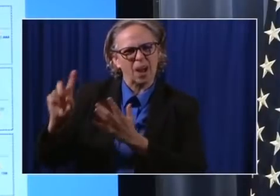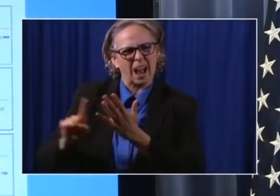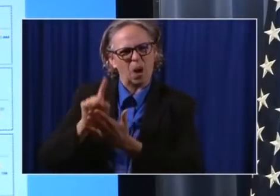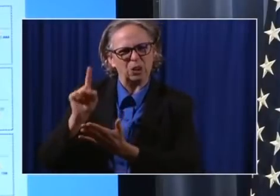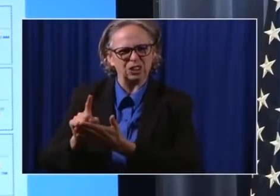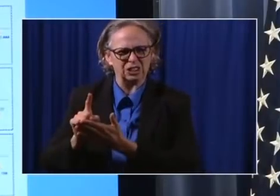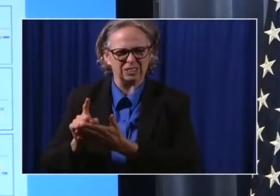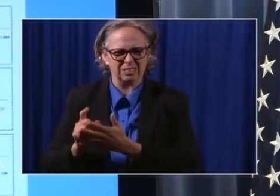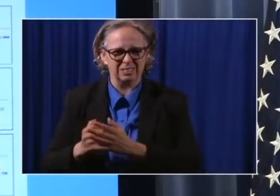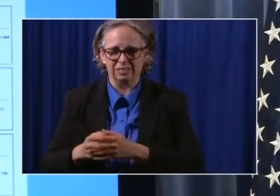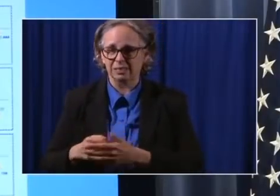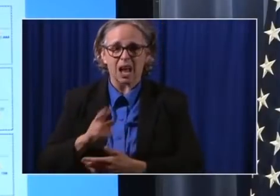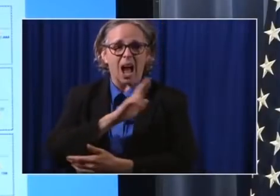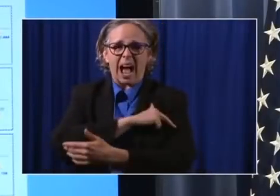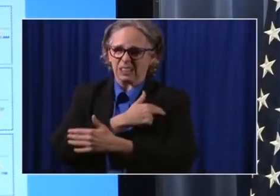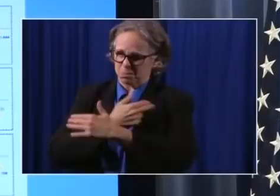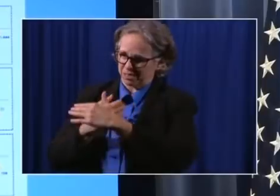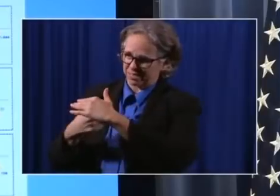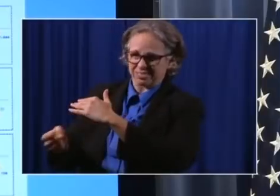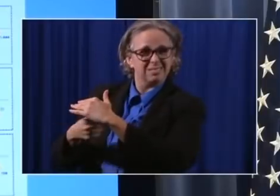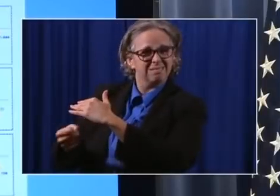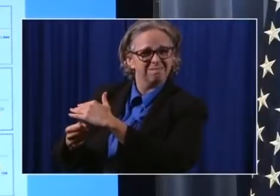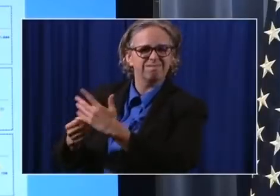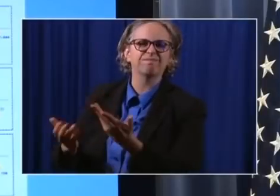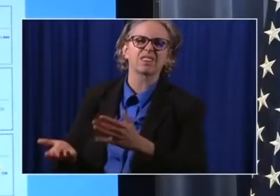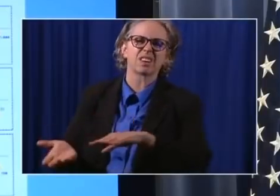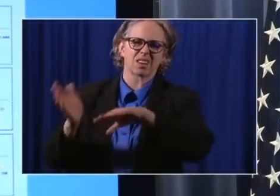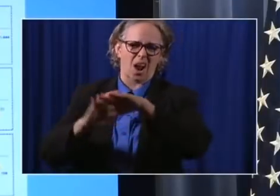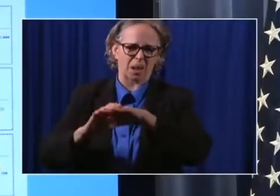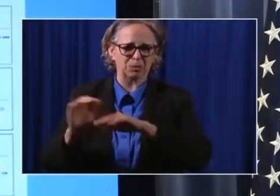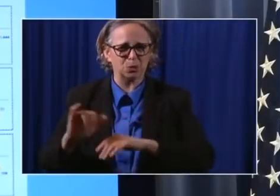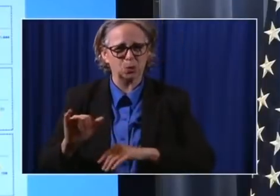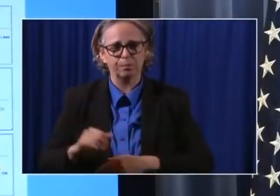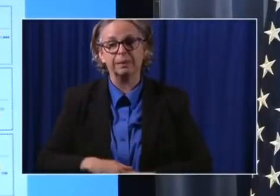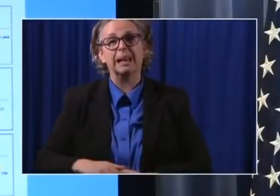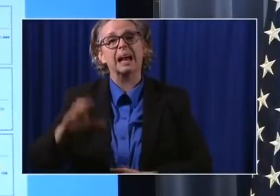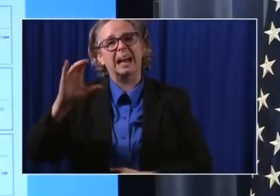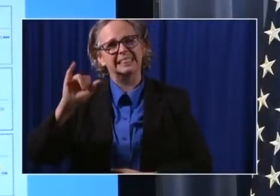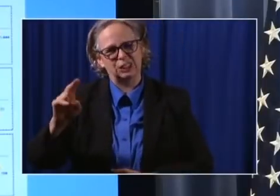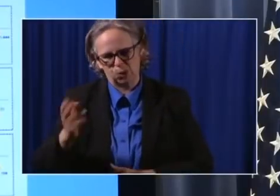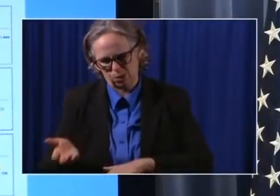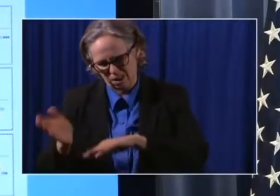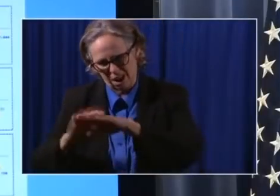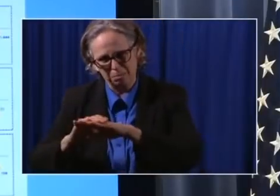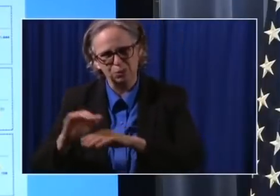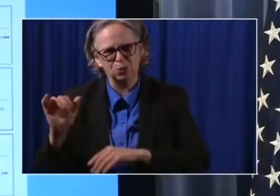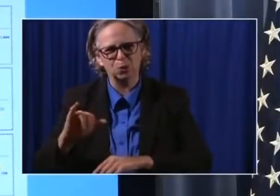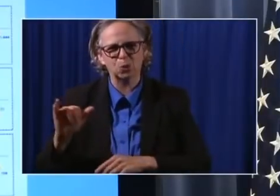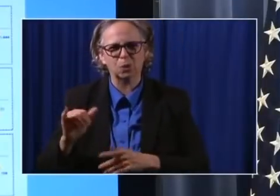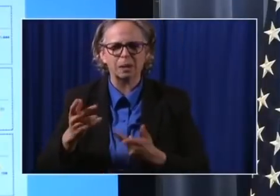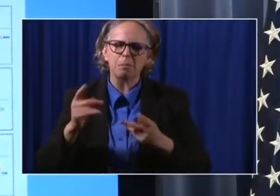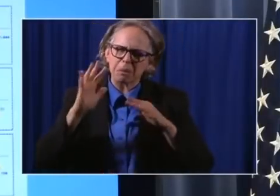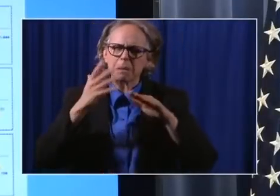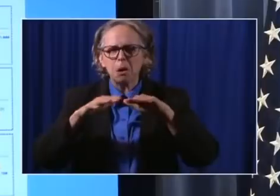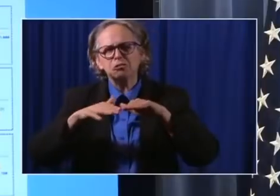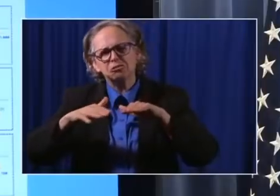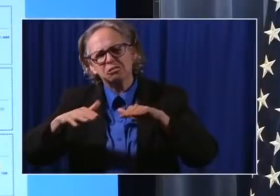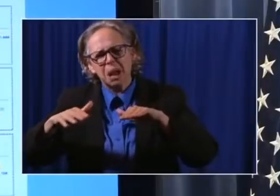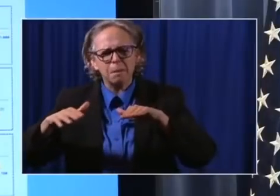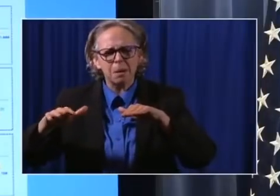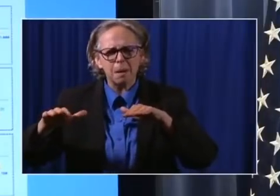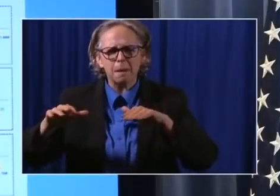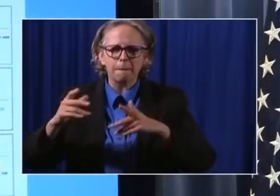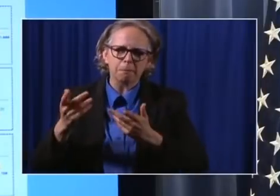the 21-day average, and we're seeing ICU admissions that are about the same or down one.